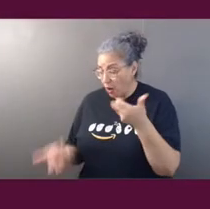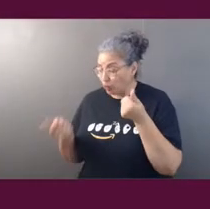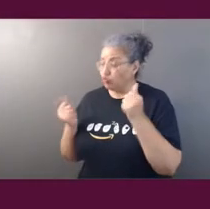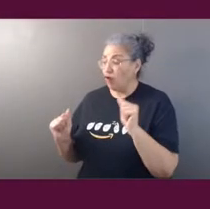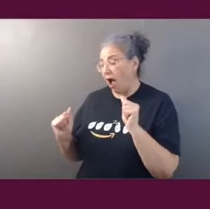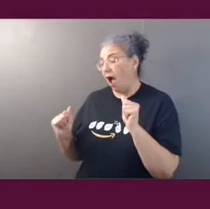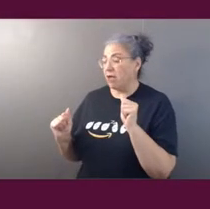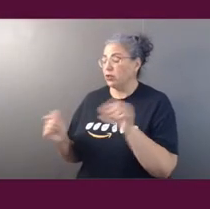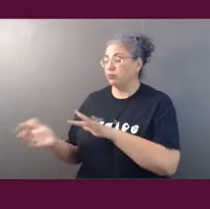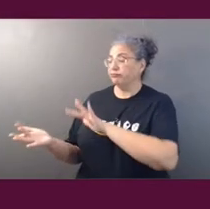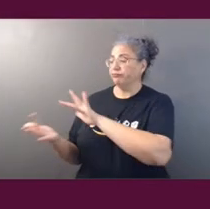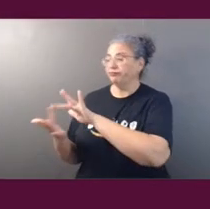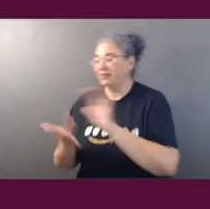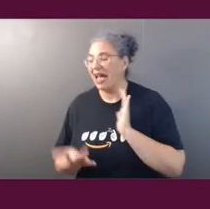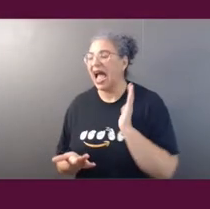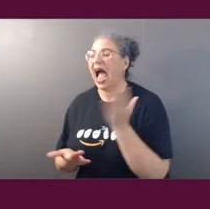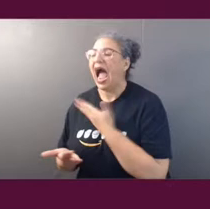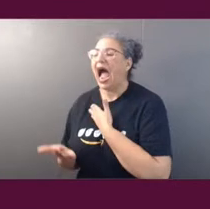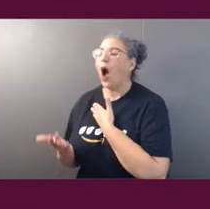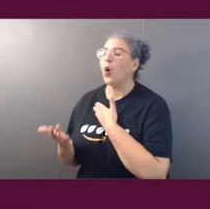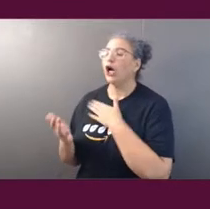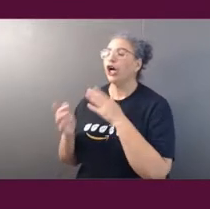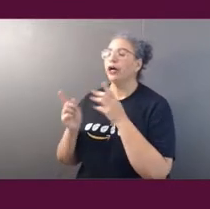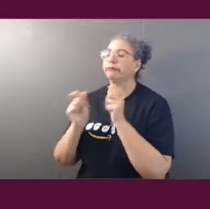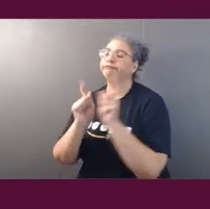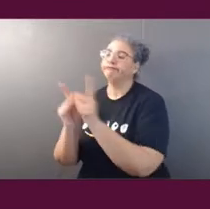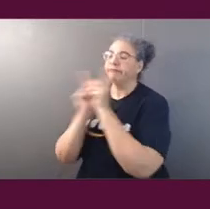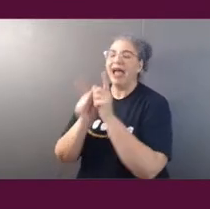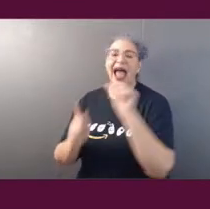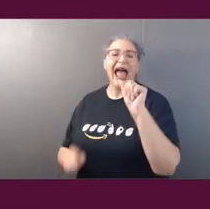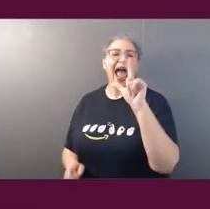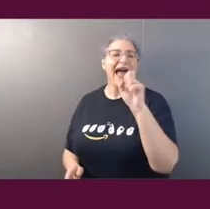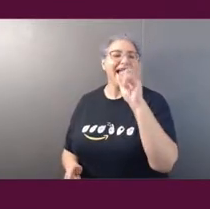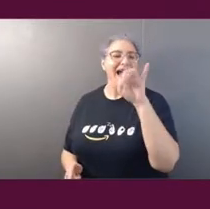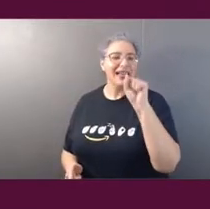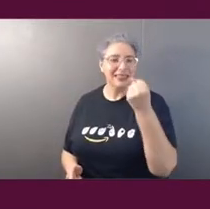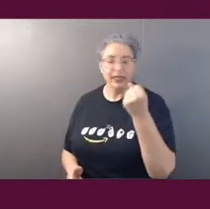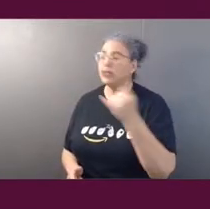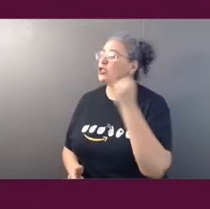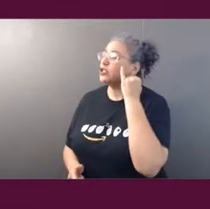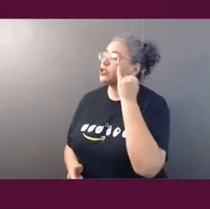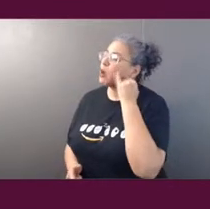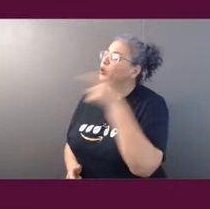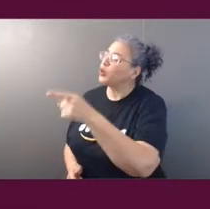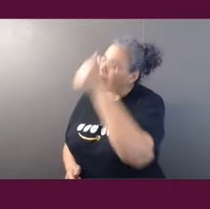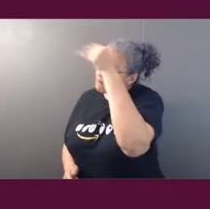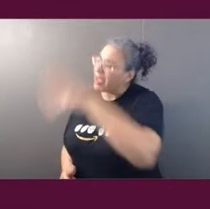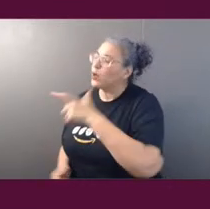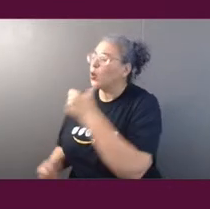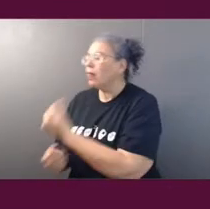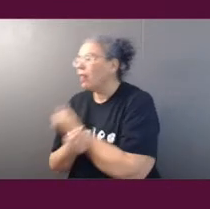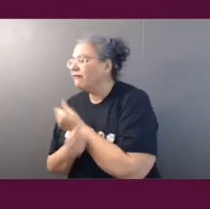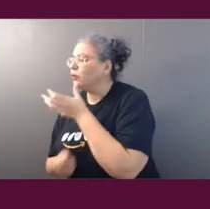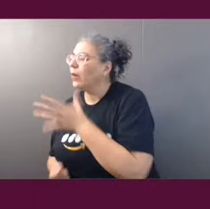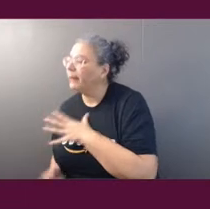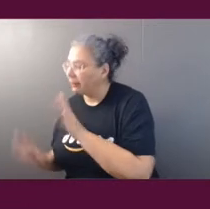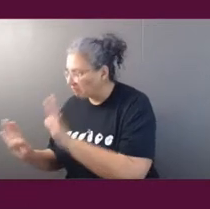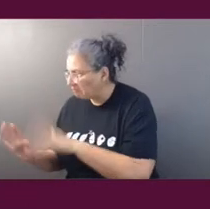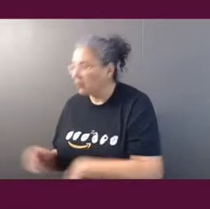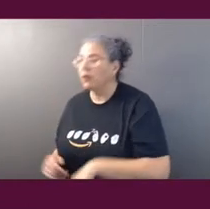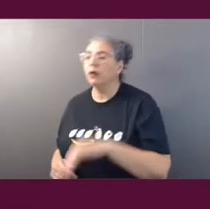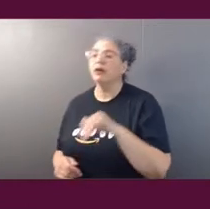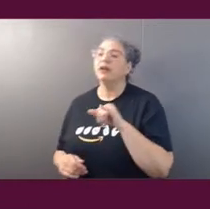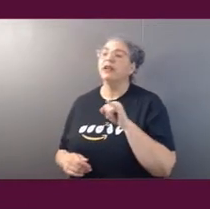to reach out to our allies and say, if you are a man that loves women, if you are